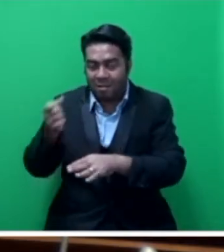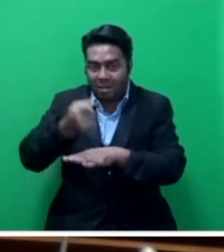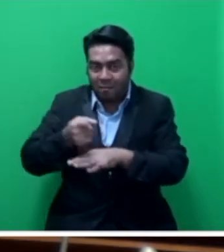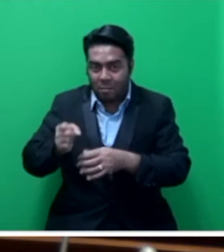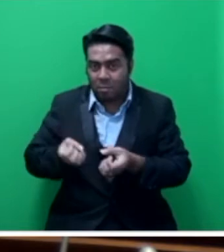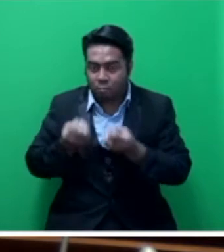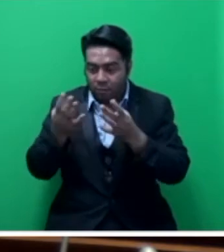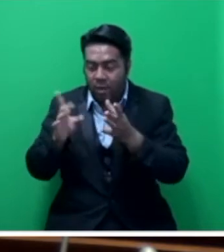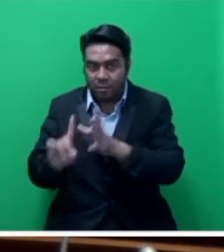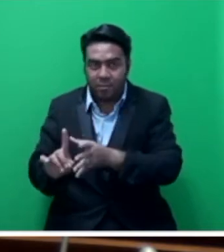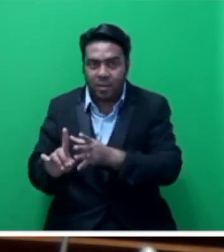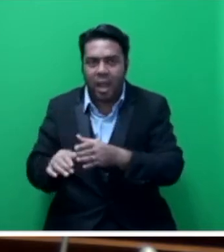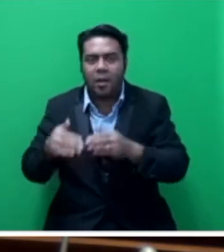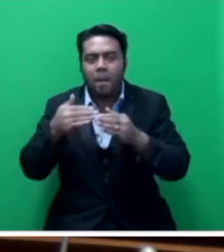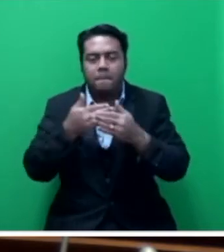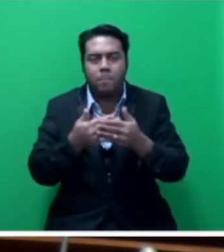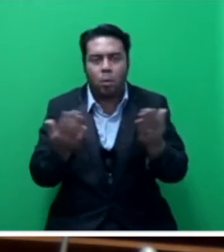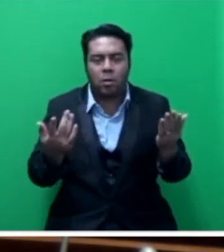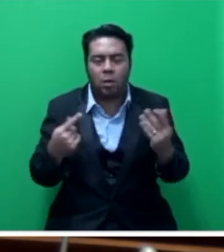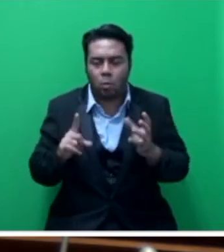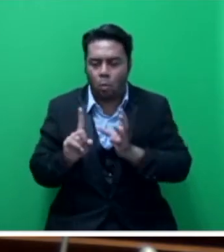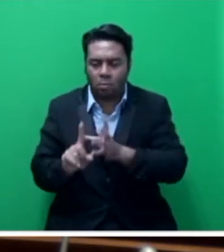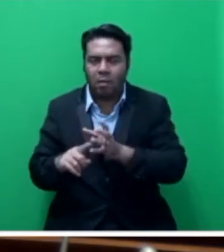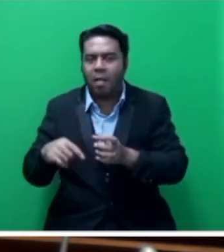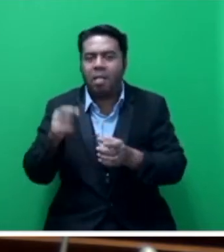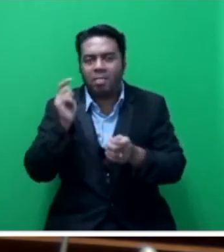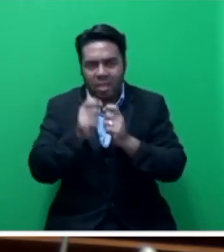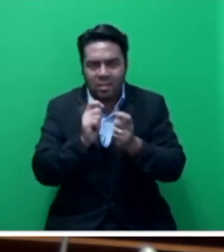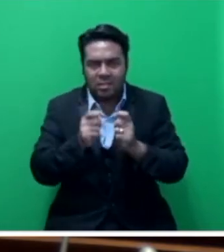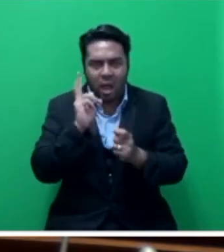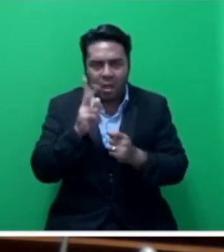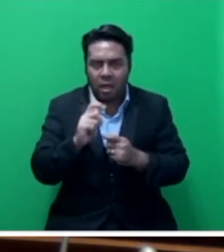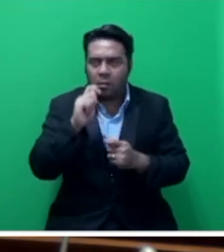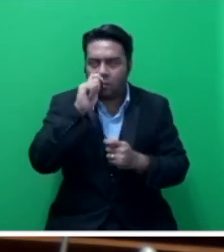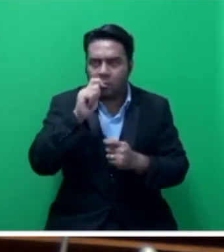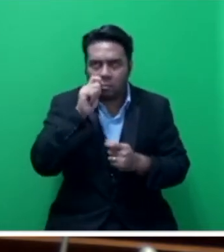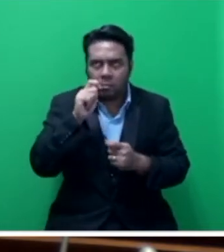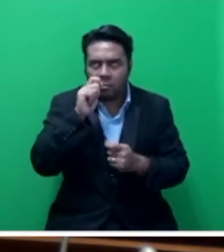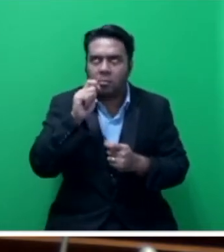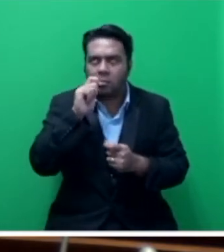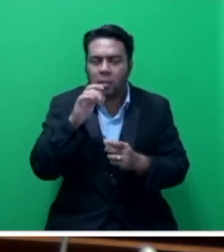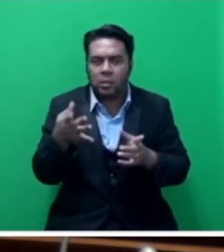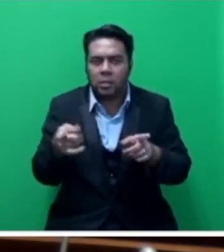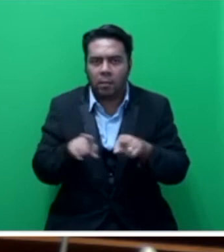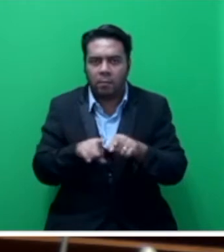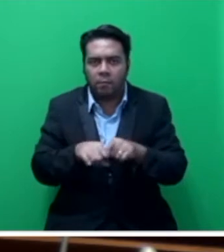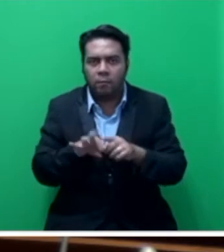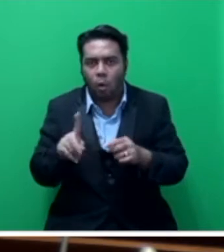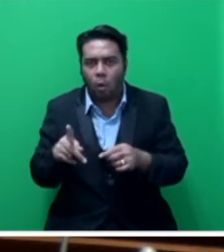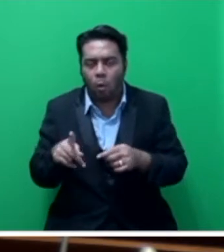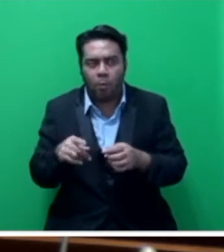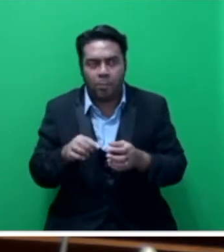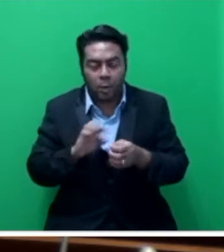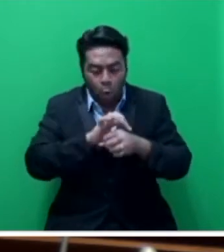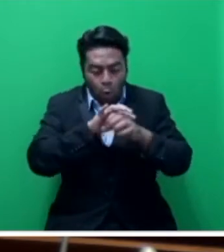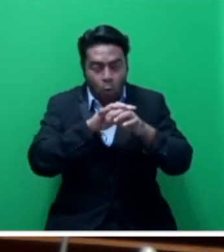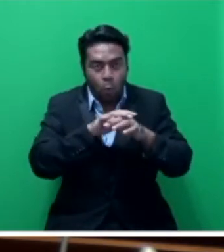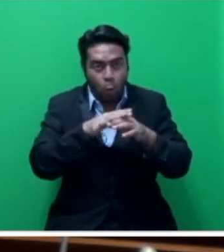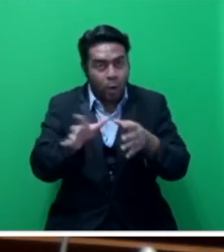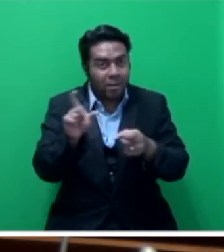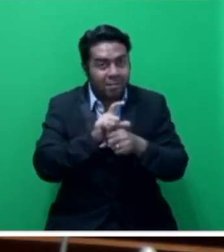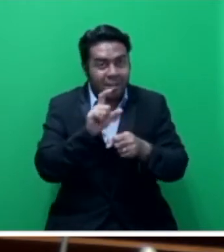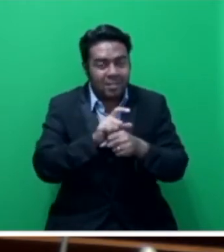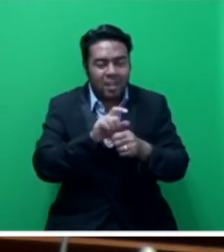and border quarantine exit testing. Mr. Speaker, sir, creating a globally consistent